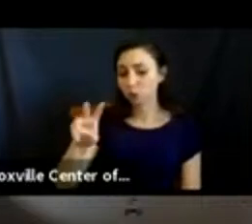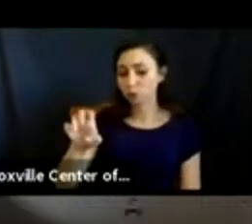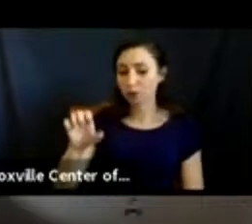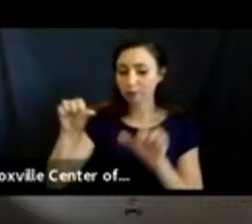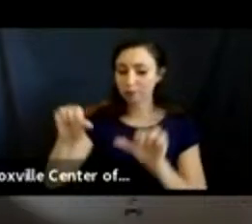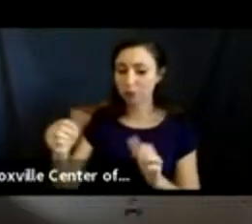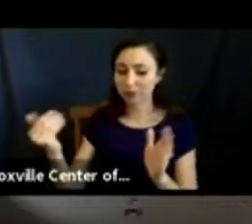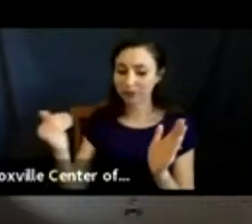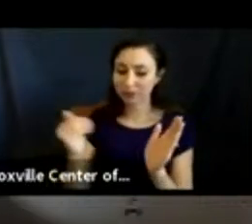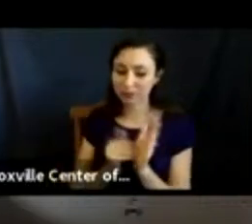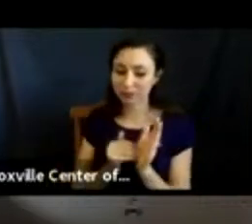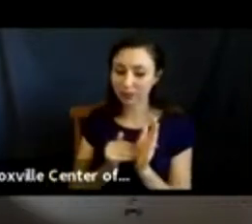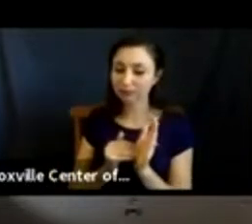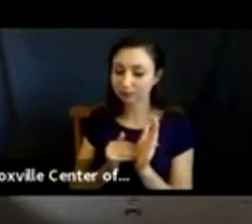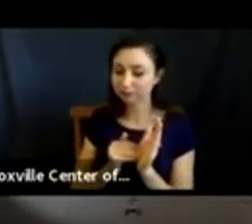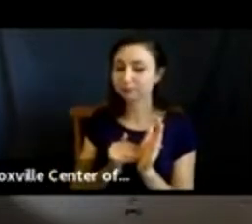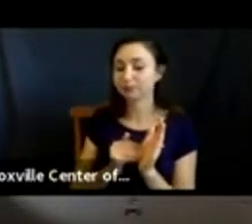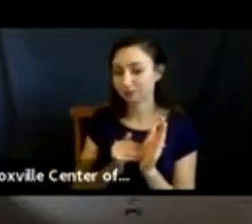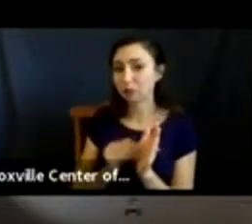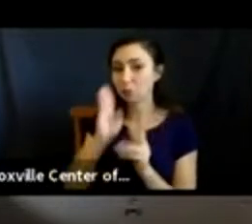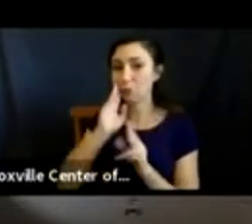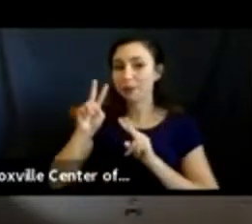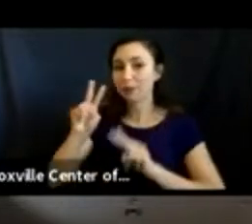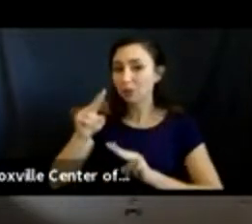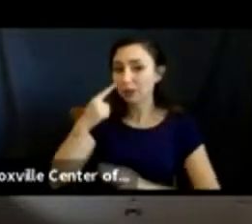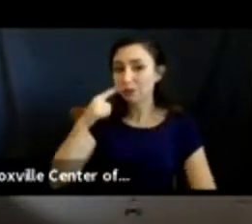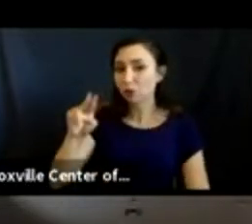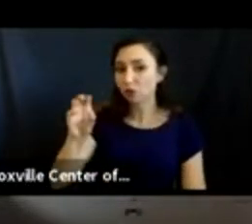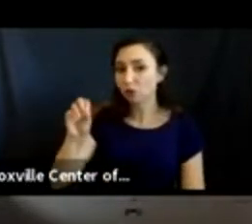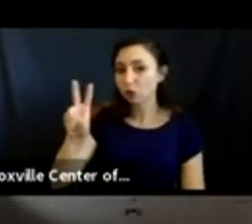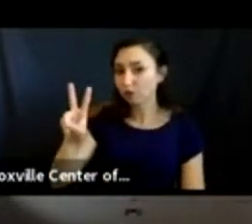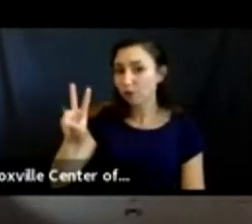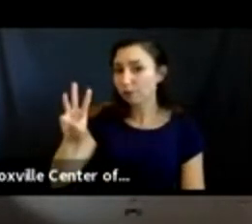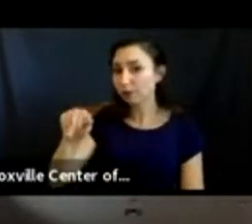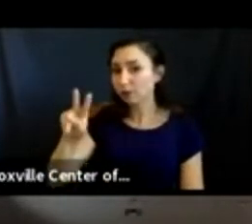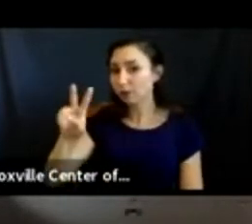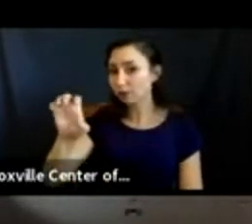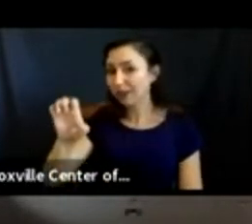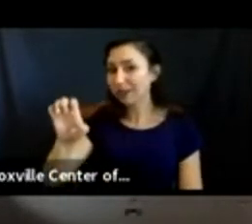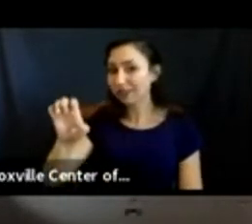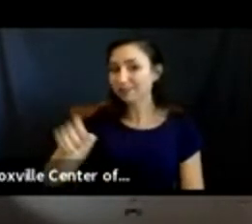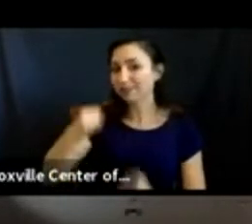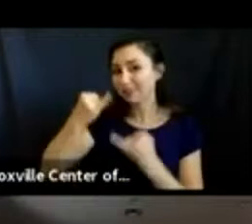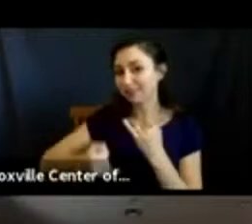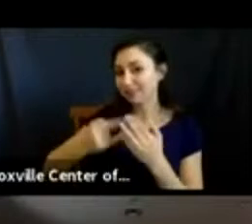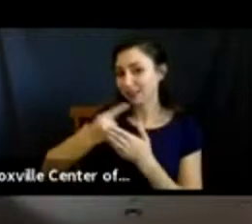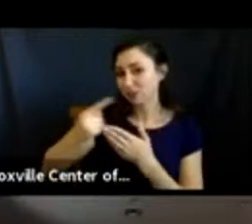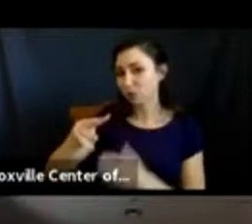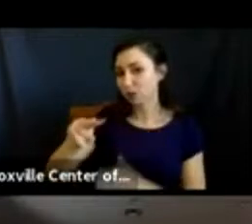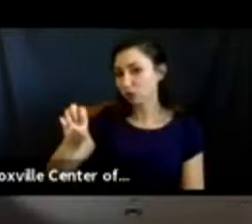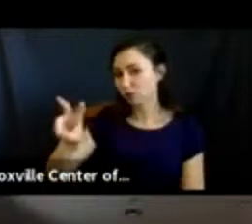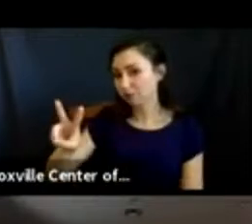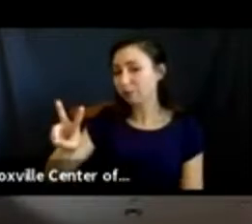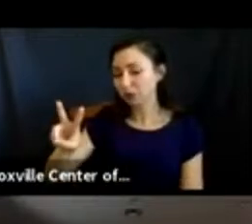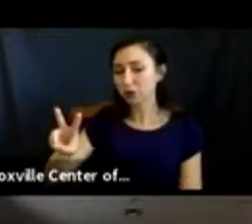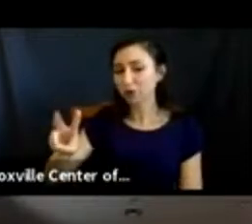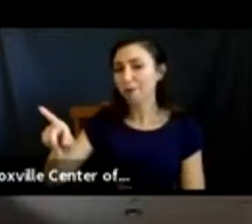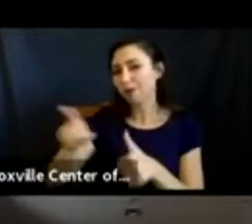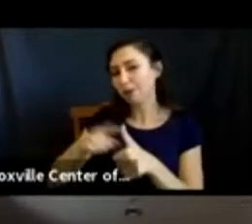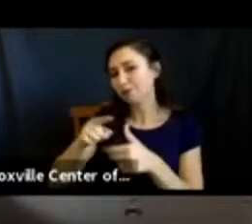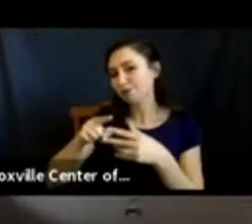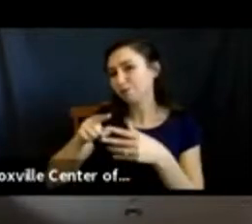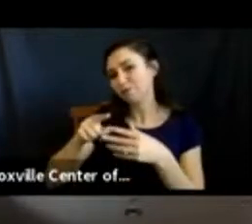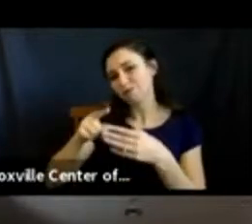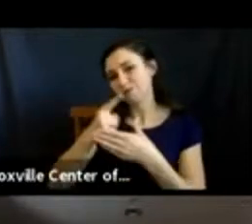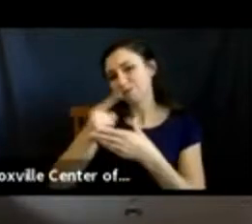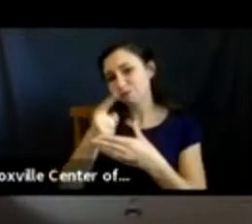the most, and then we'll be looking for that November wave the last week of November or the first week of December. And so right into the holidays,